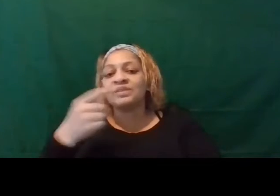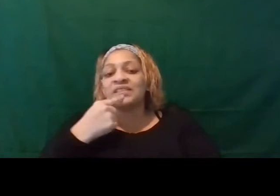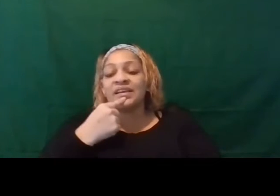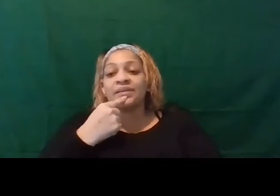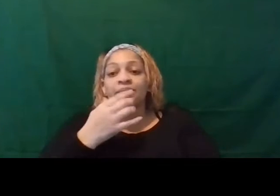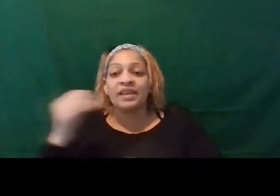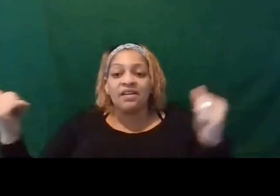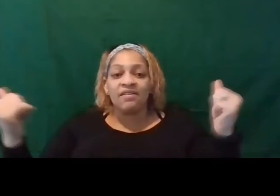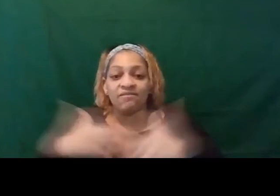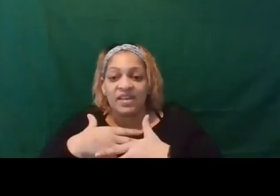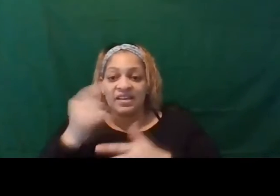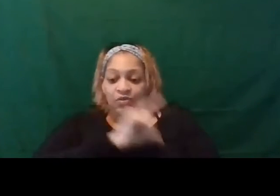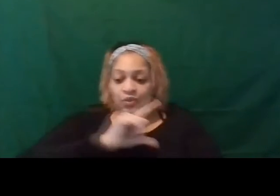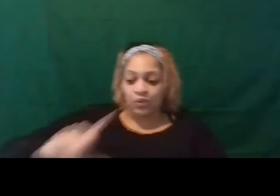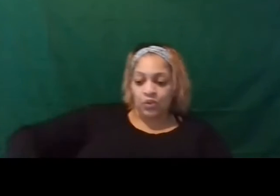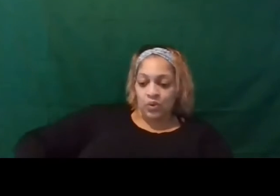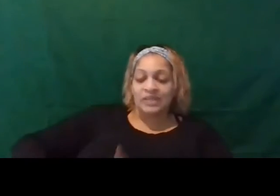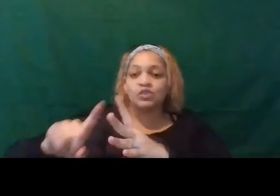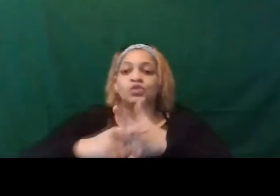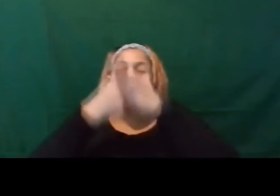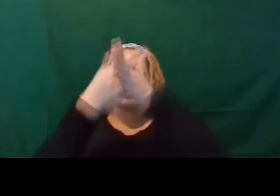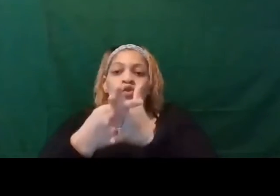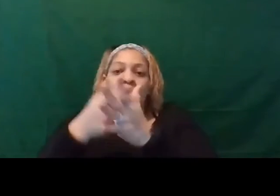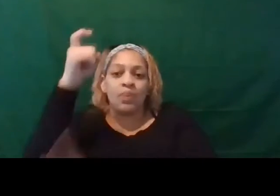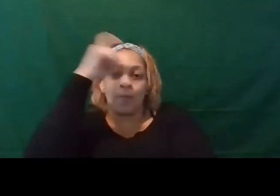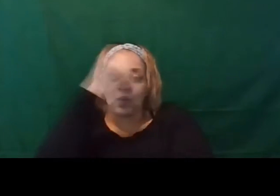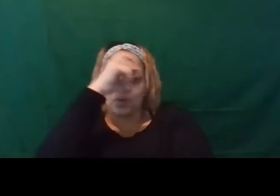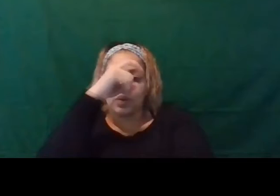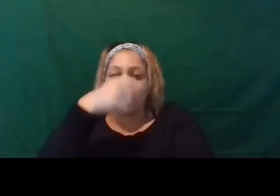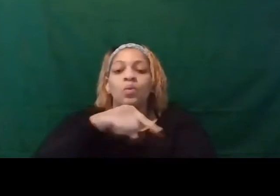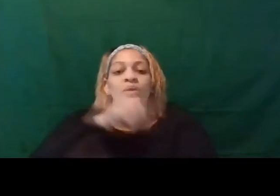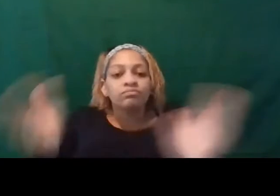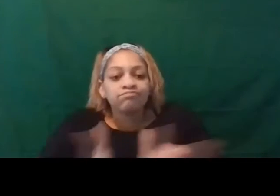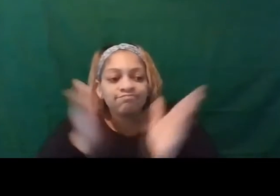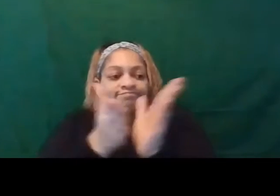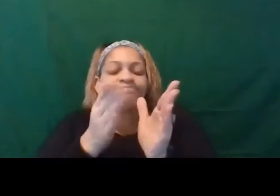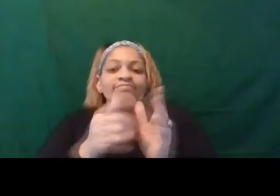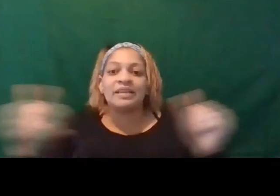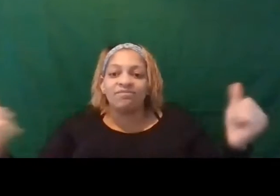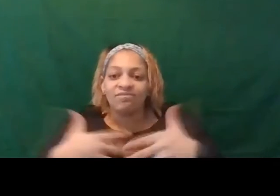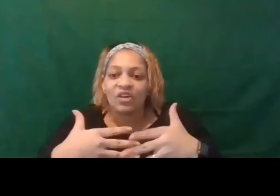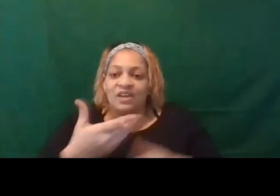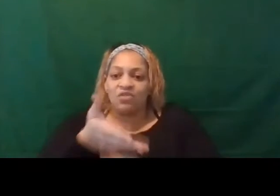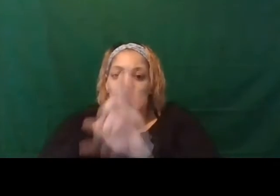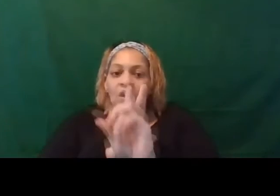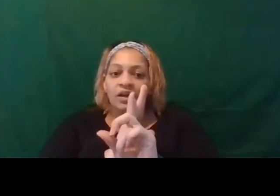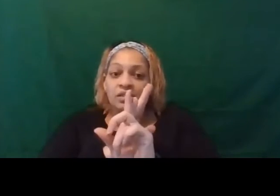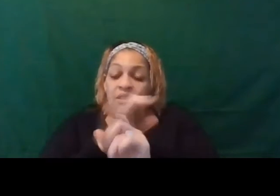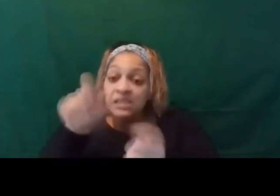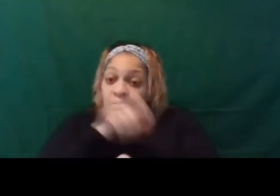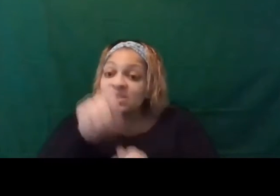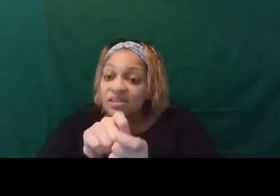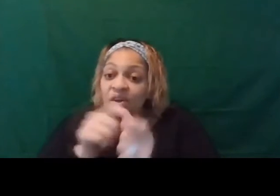is the beginning of wisdom. We were encouraged to be afraid of God. And it specifically says fear. It